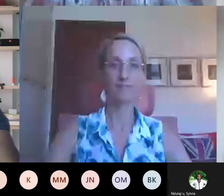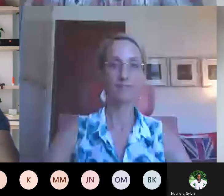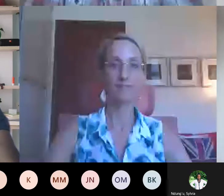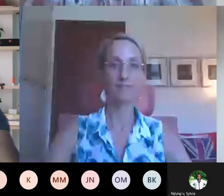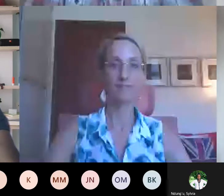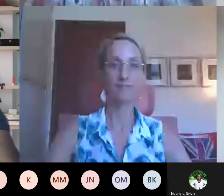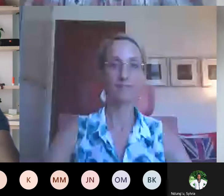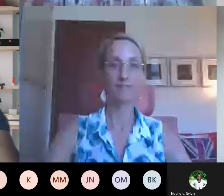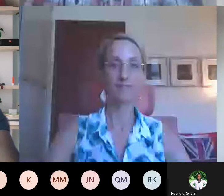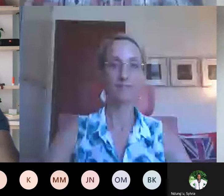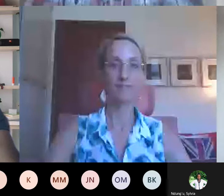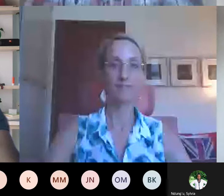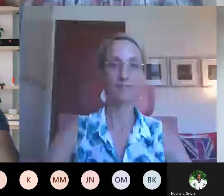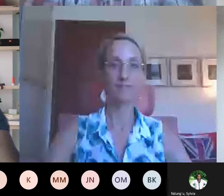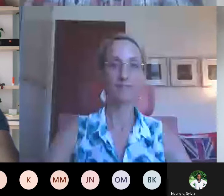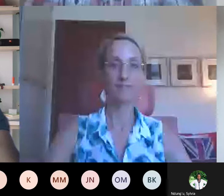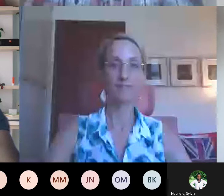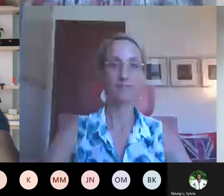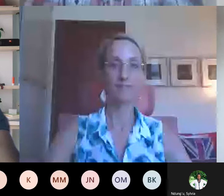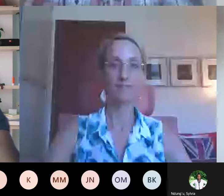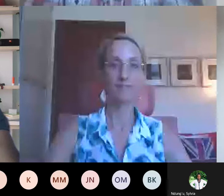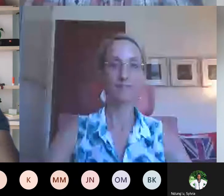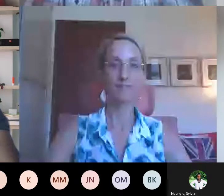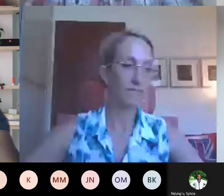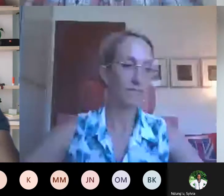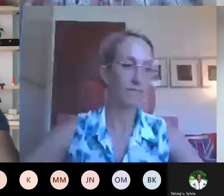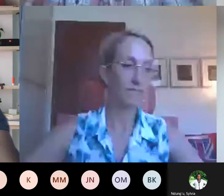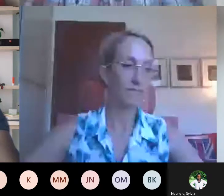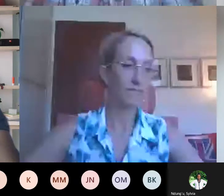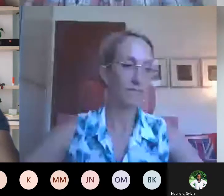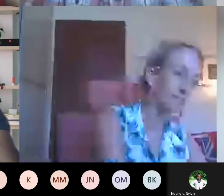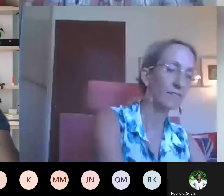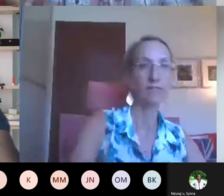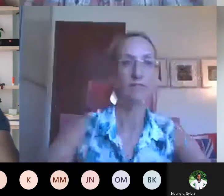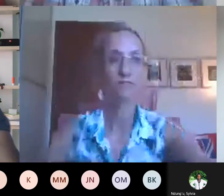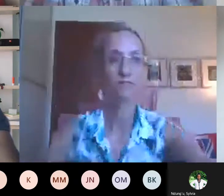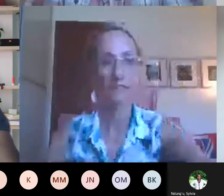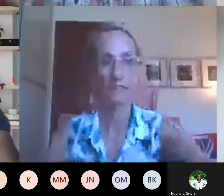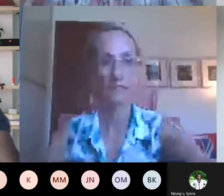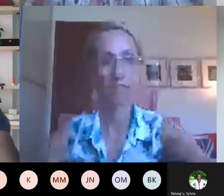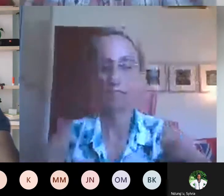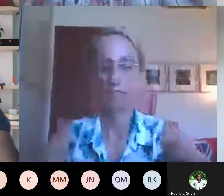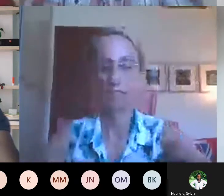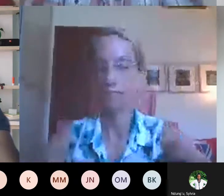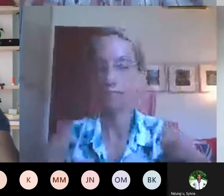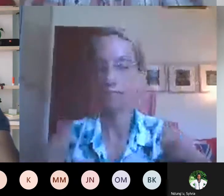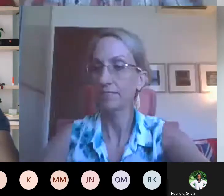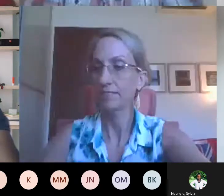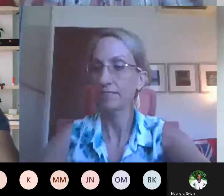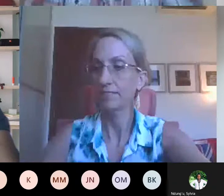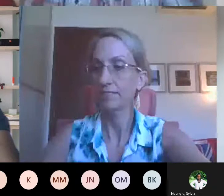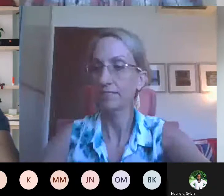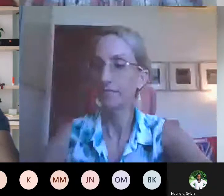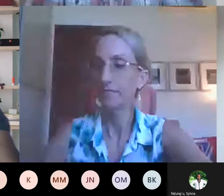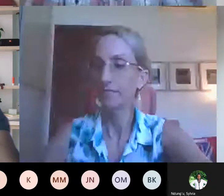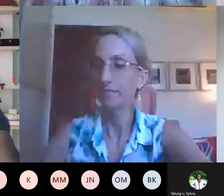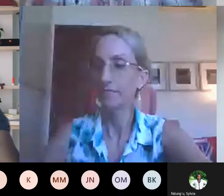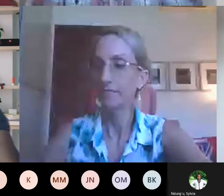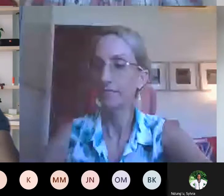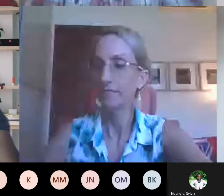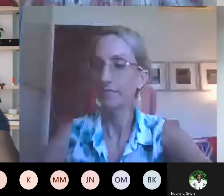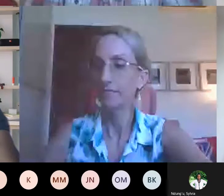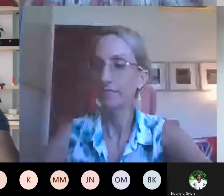actually get a job in Microsoft. And Microsoft is looking to hire about 500 software engineers in the year 2023. Right now, we're at about 200,